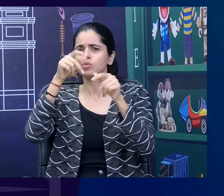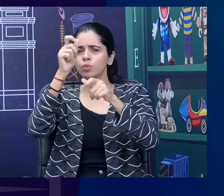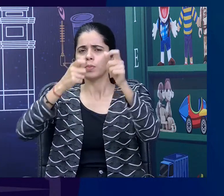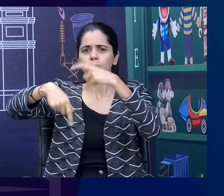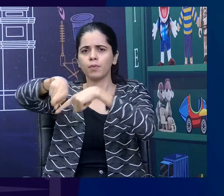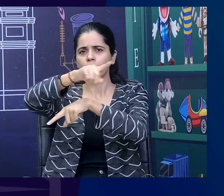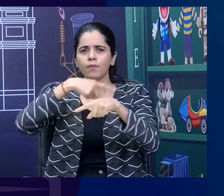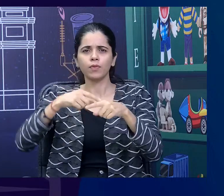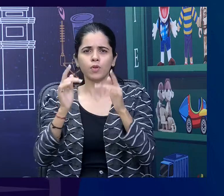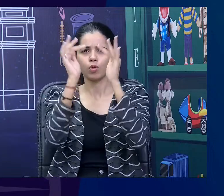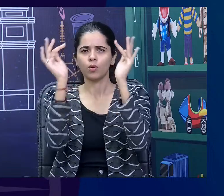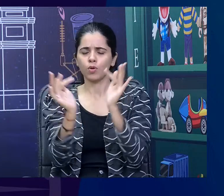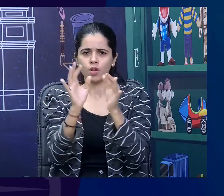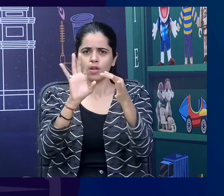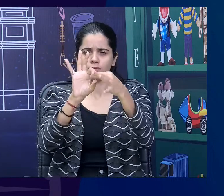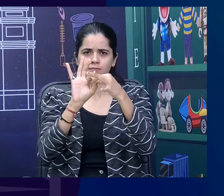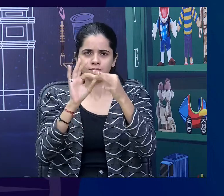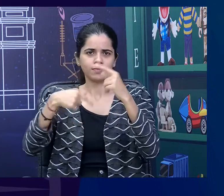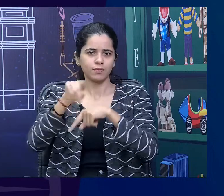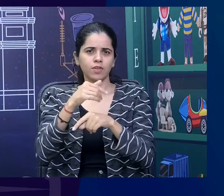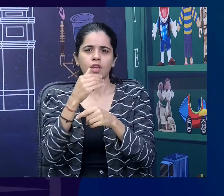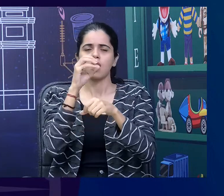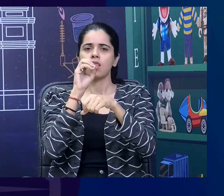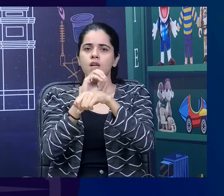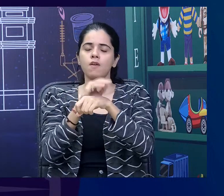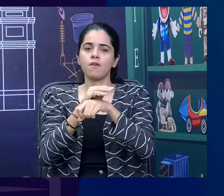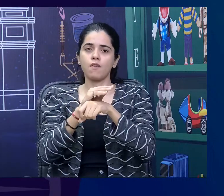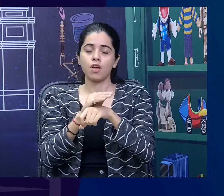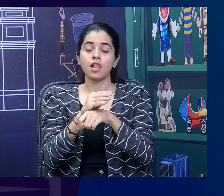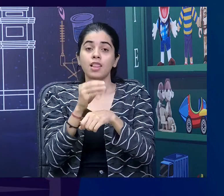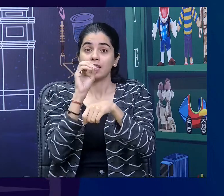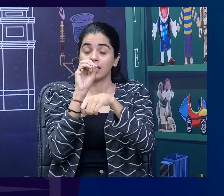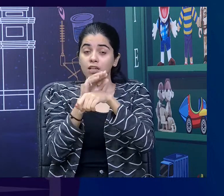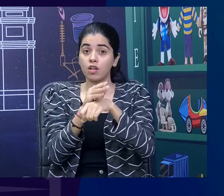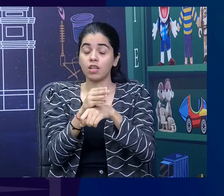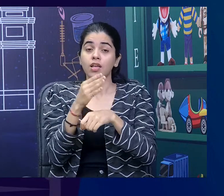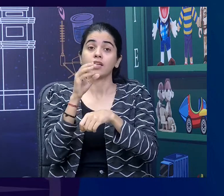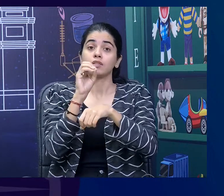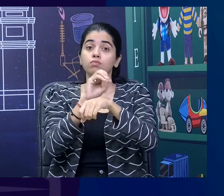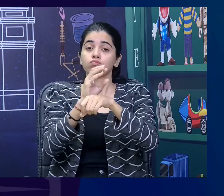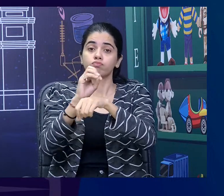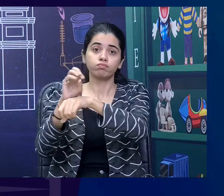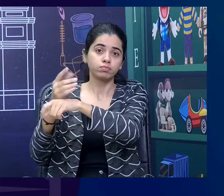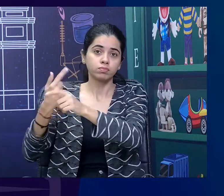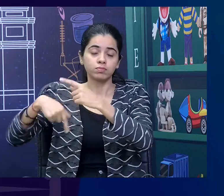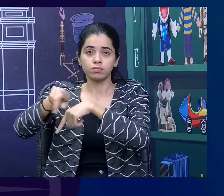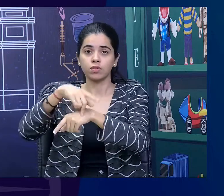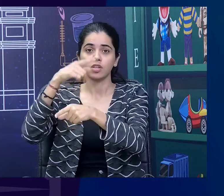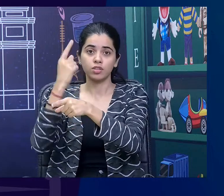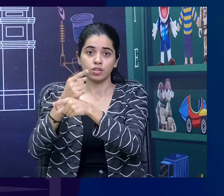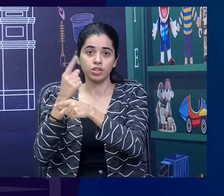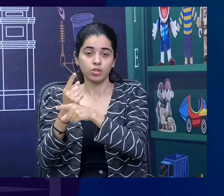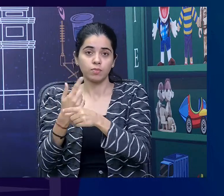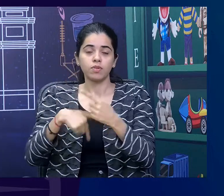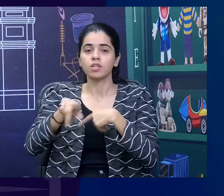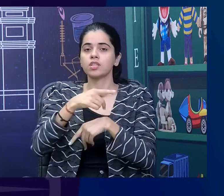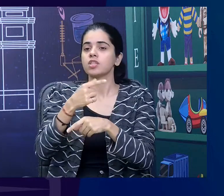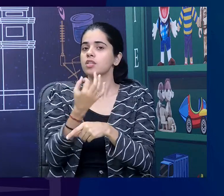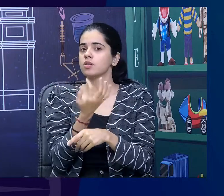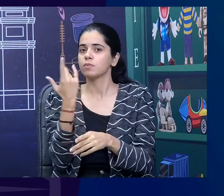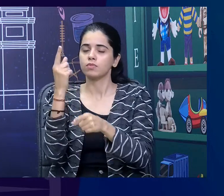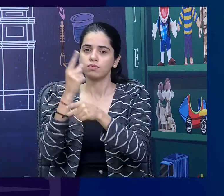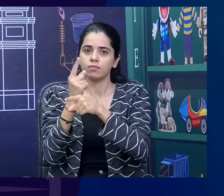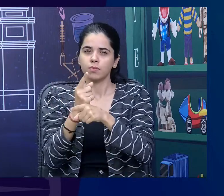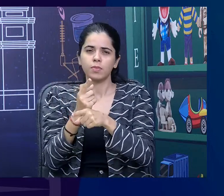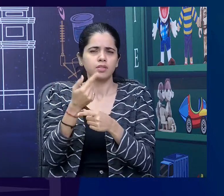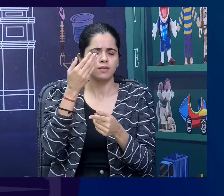this differentiated instructions and how these instructions are important to all the teachers and teacher educators, and what are